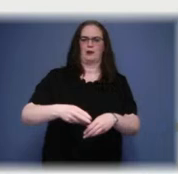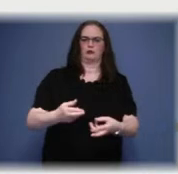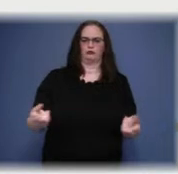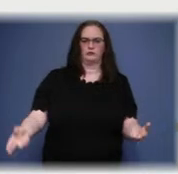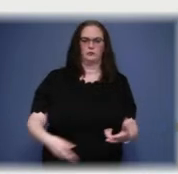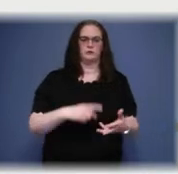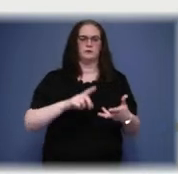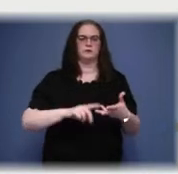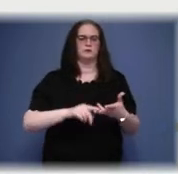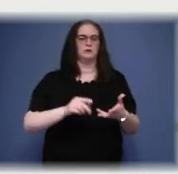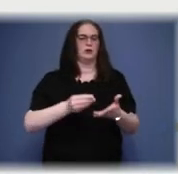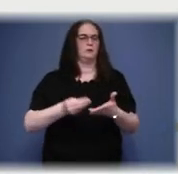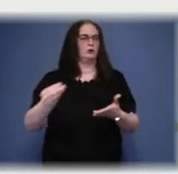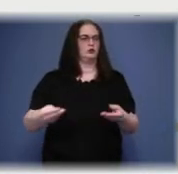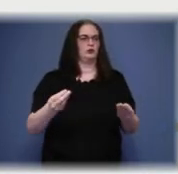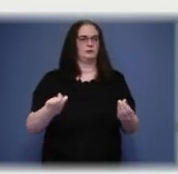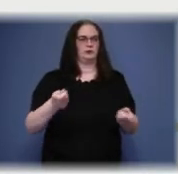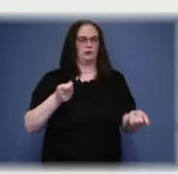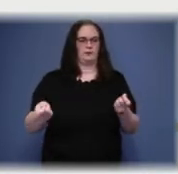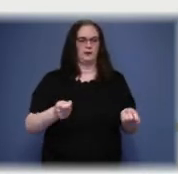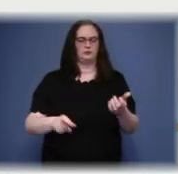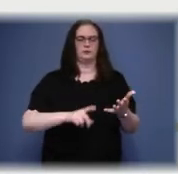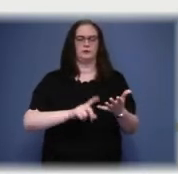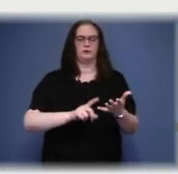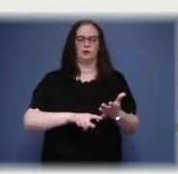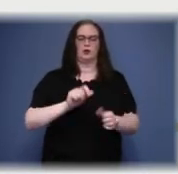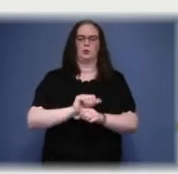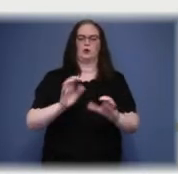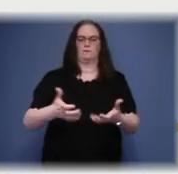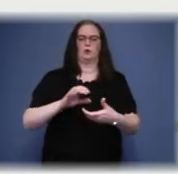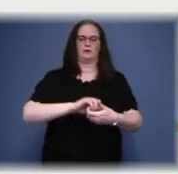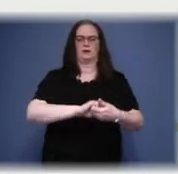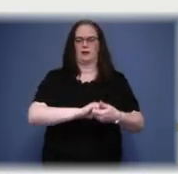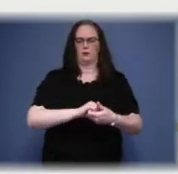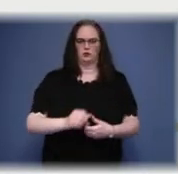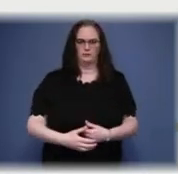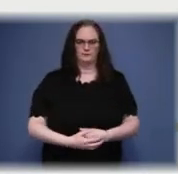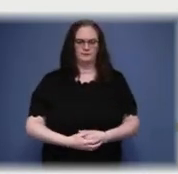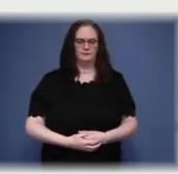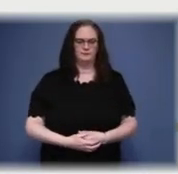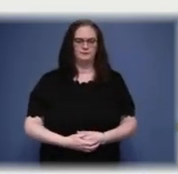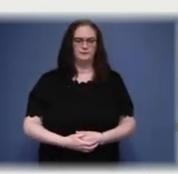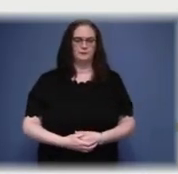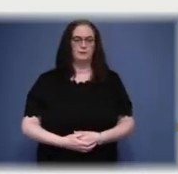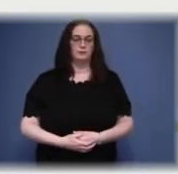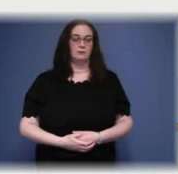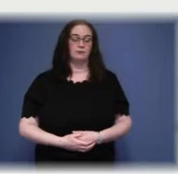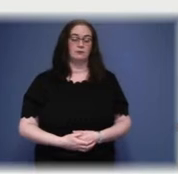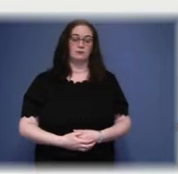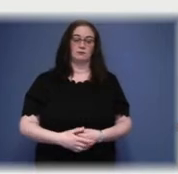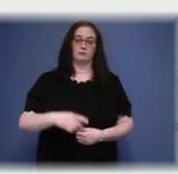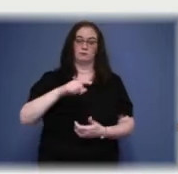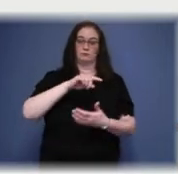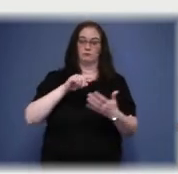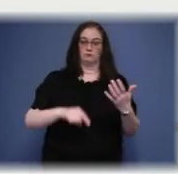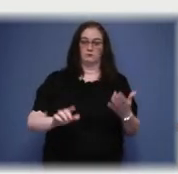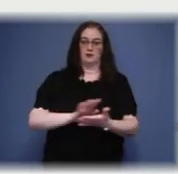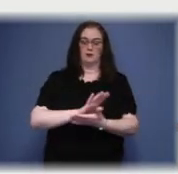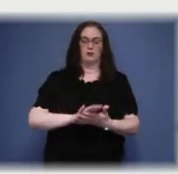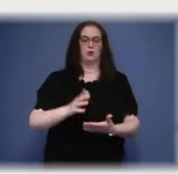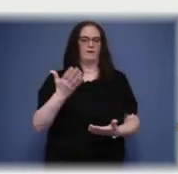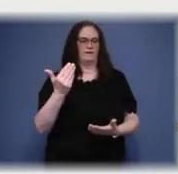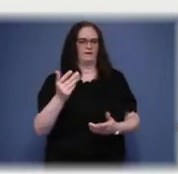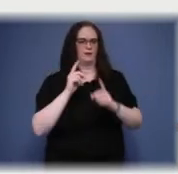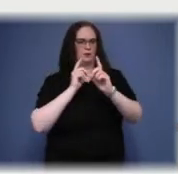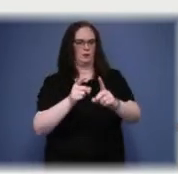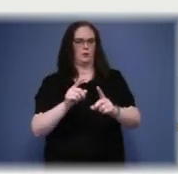resources, purchasing, material management, and workforce and collaboration. Within this document, we have a total of 15 goals